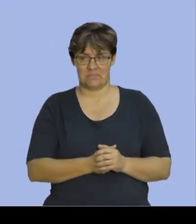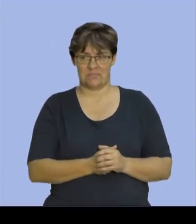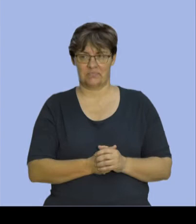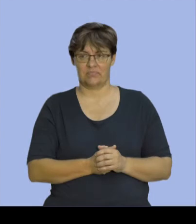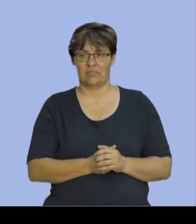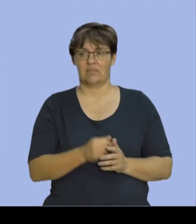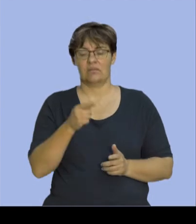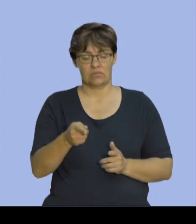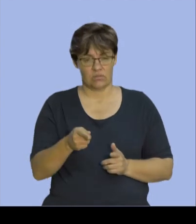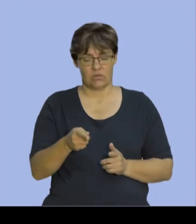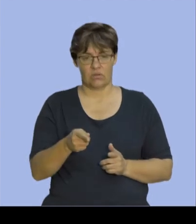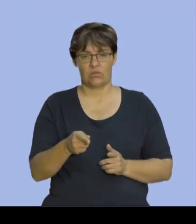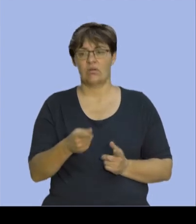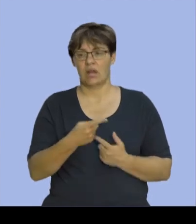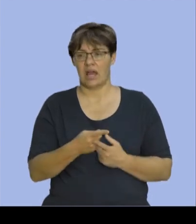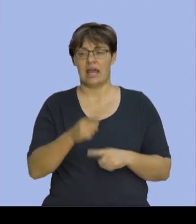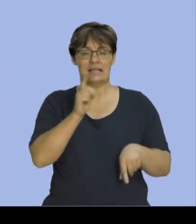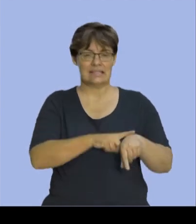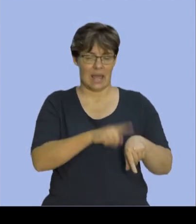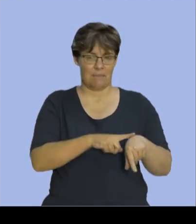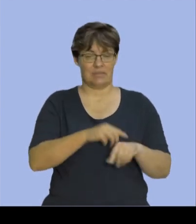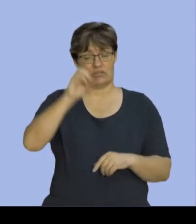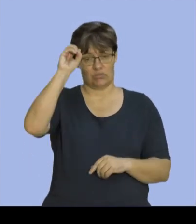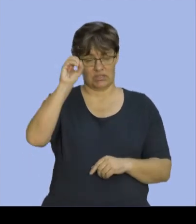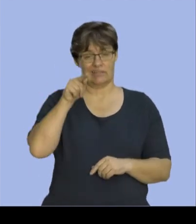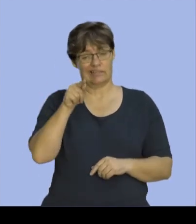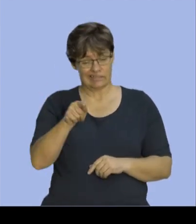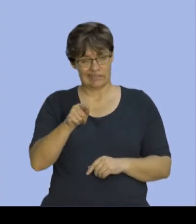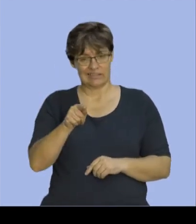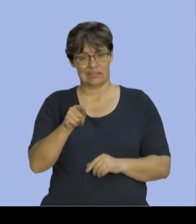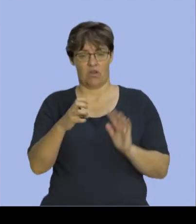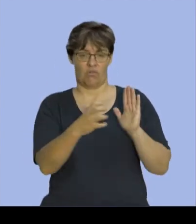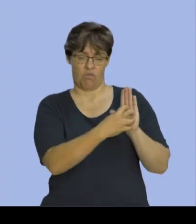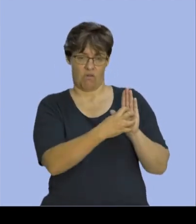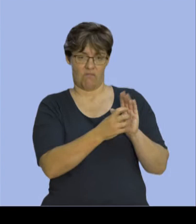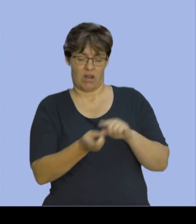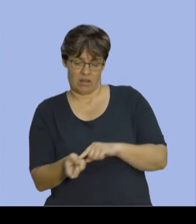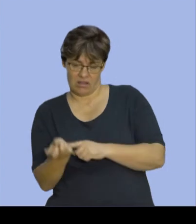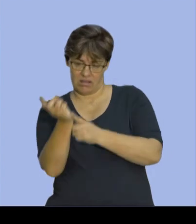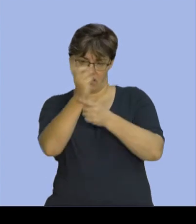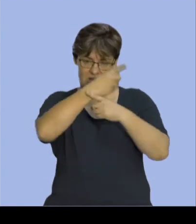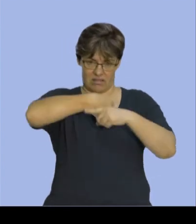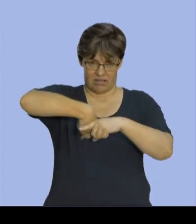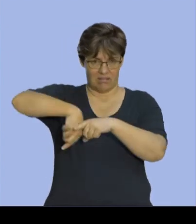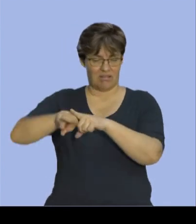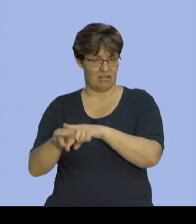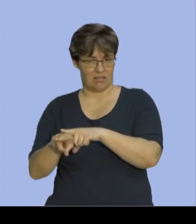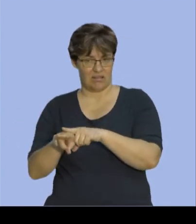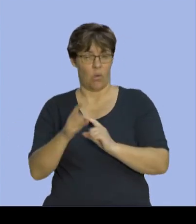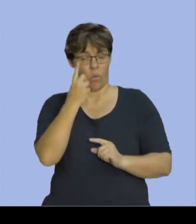same. So the graph of this, the period is the time in degrees that this graph takes to complete one